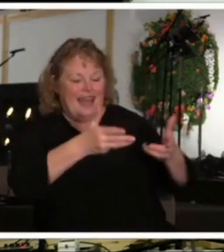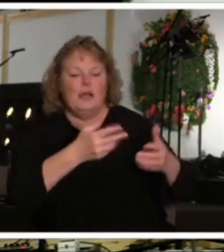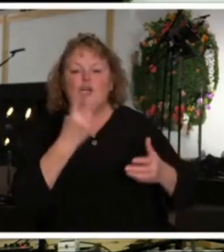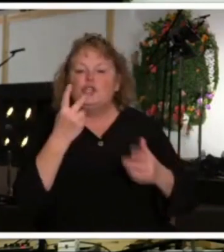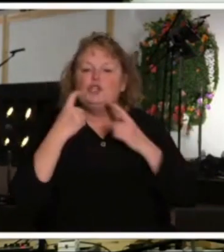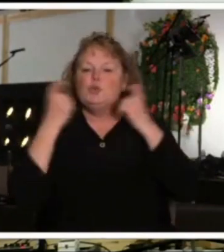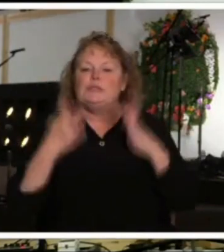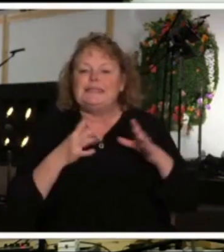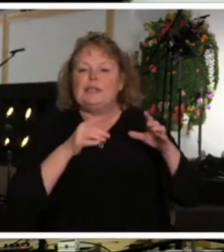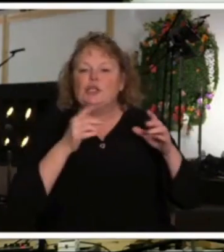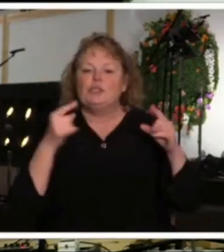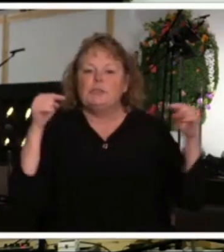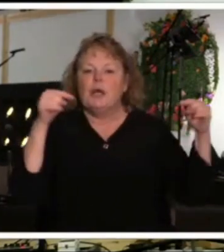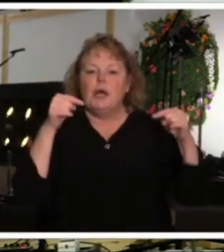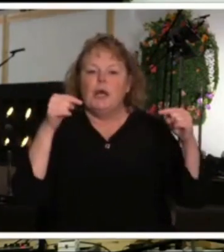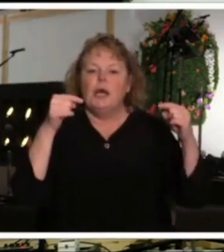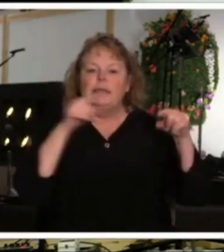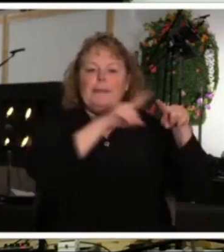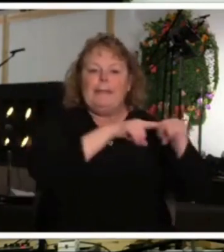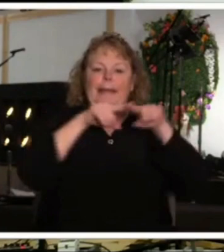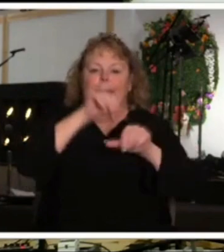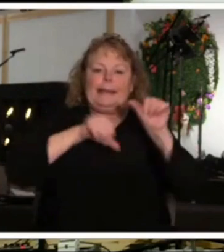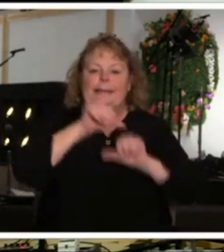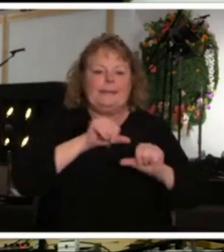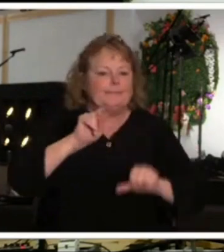depending on each other, you're going to have problems.